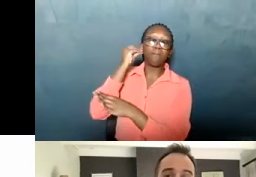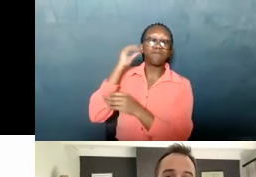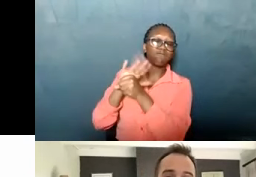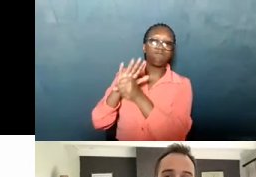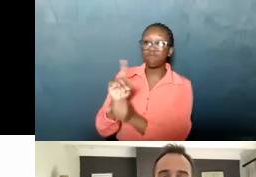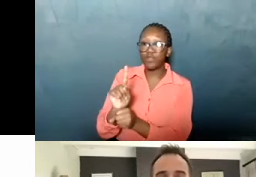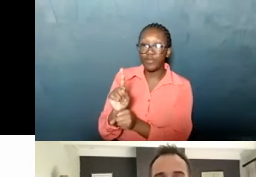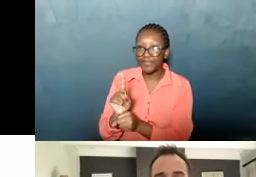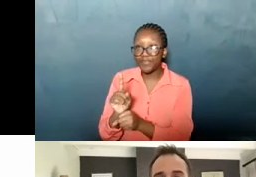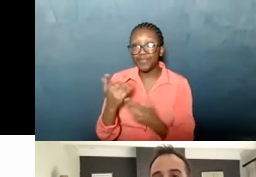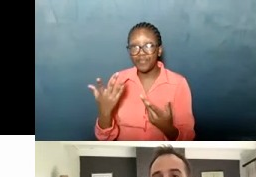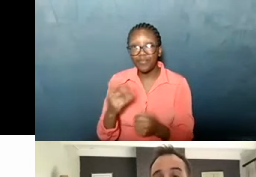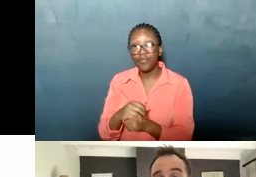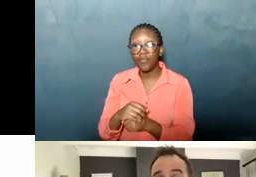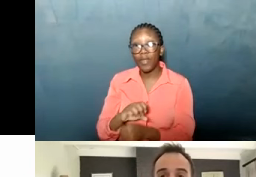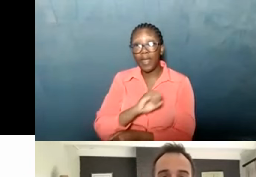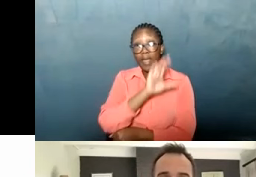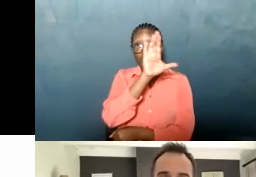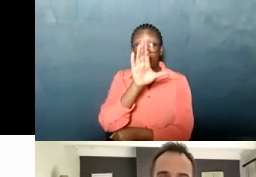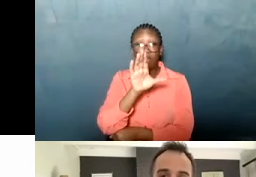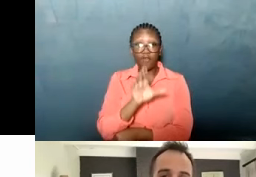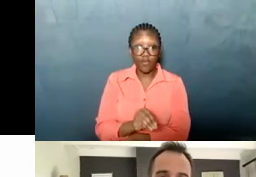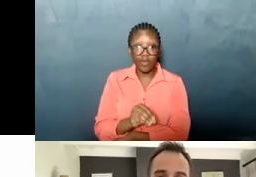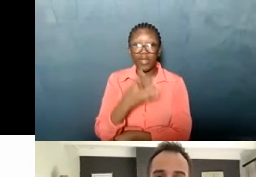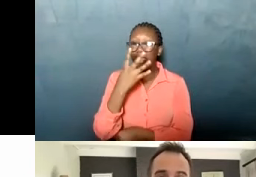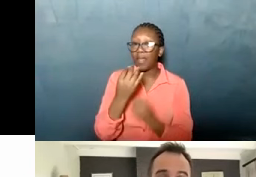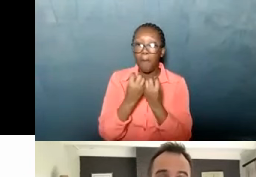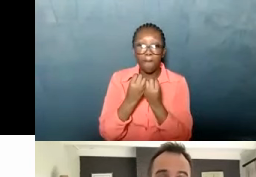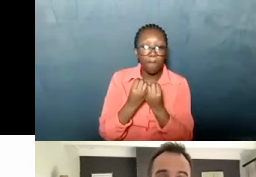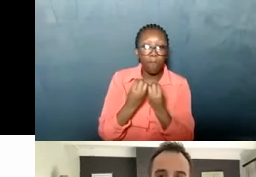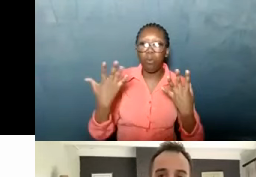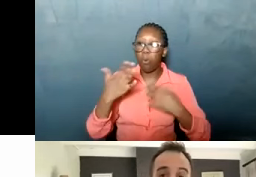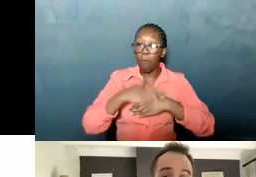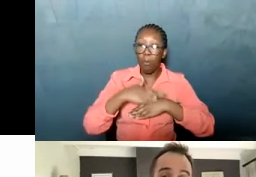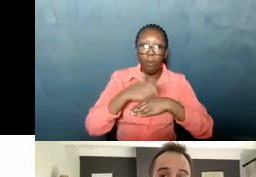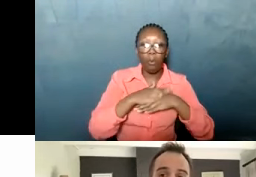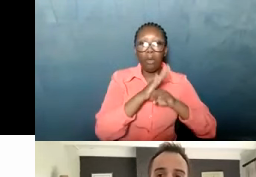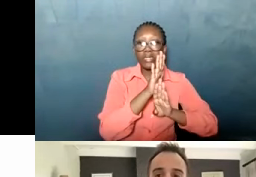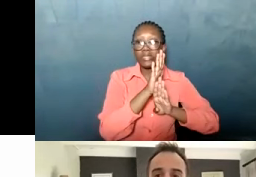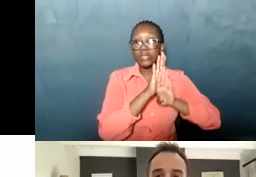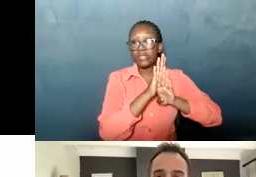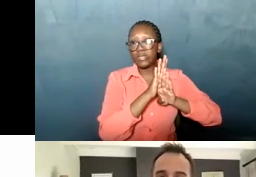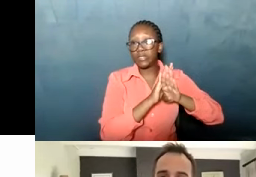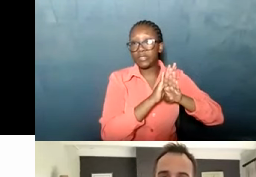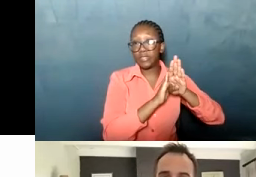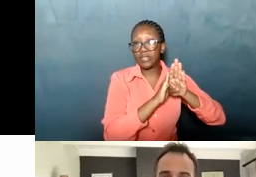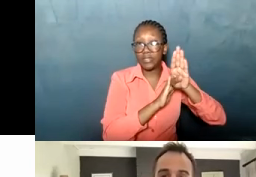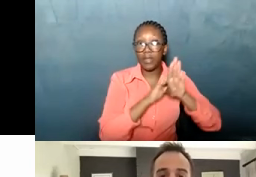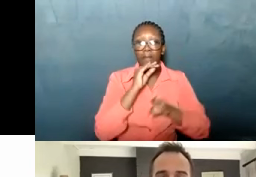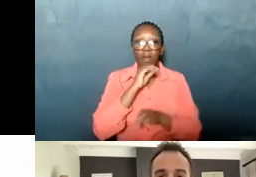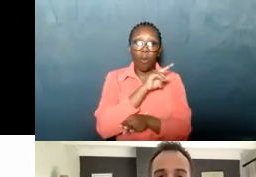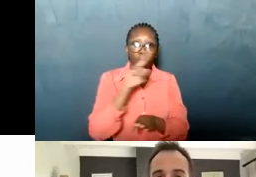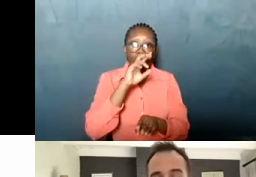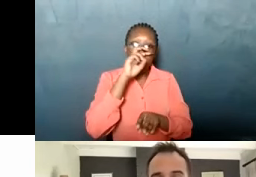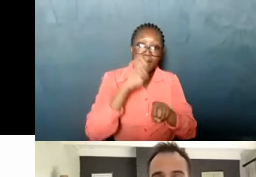the greatest expected percentage increase in persons with hearing loss who need treatment, from